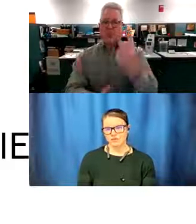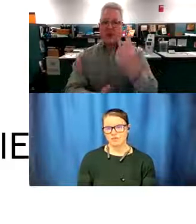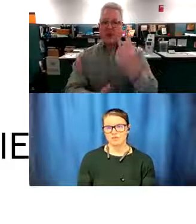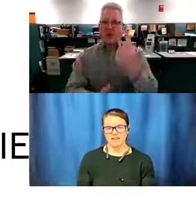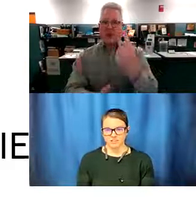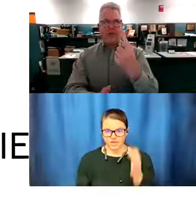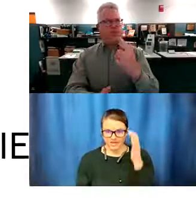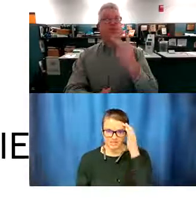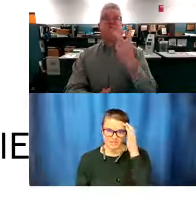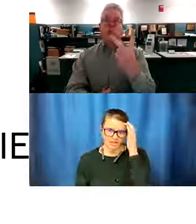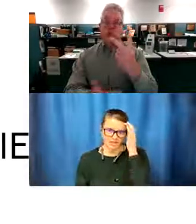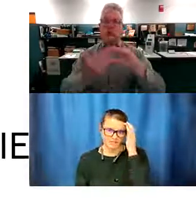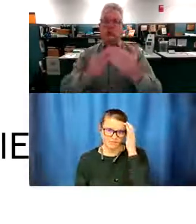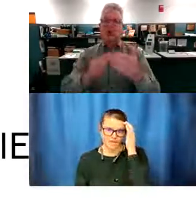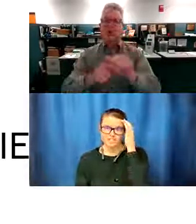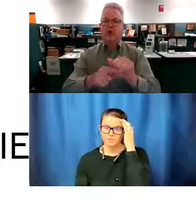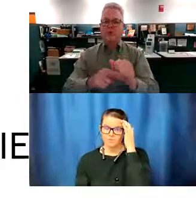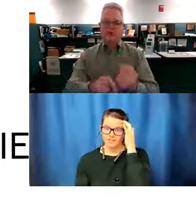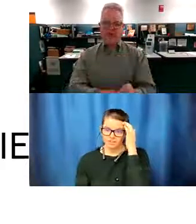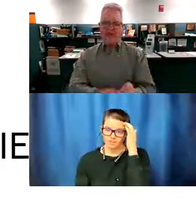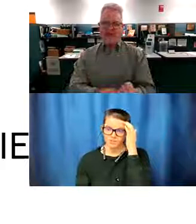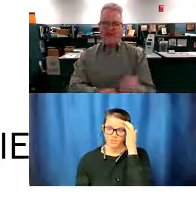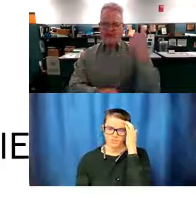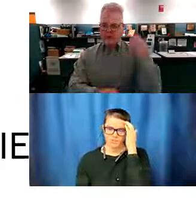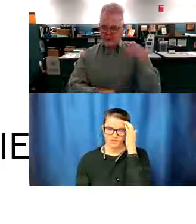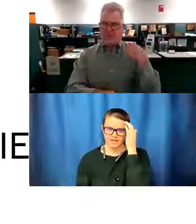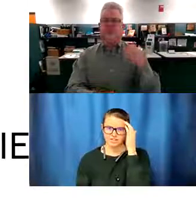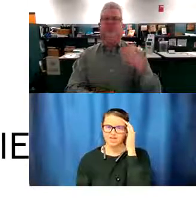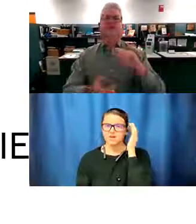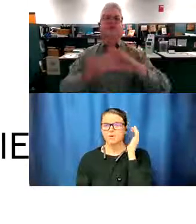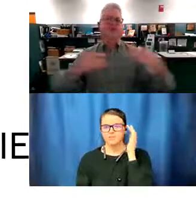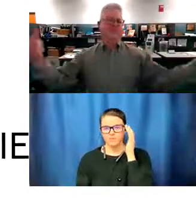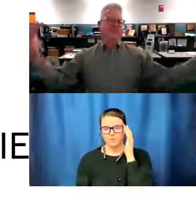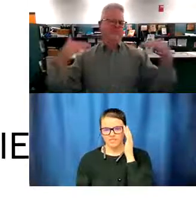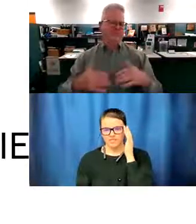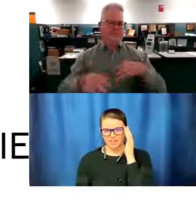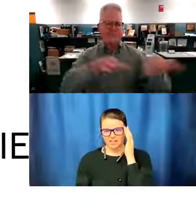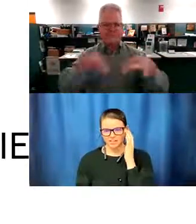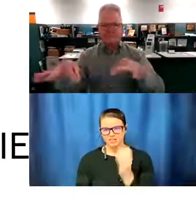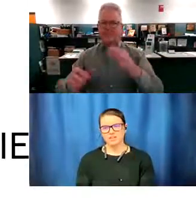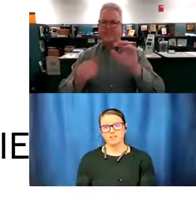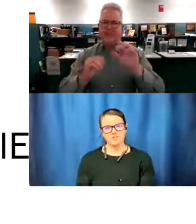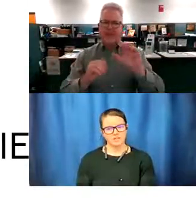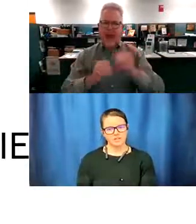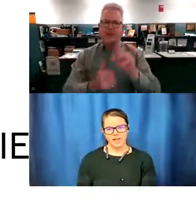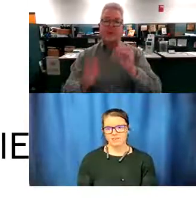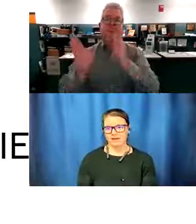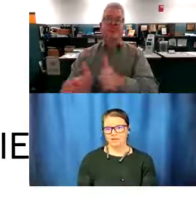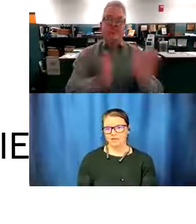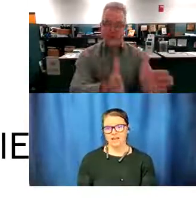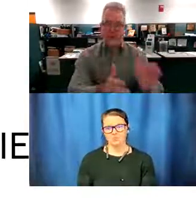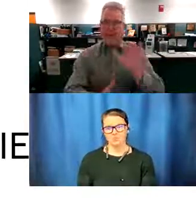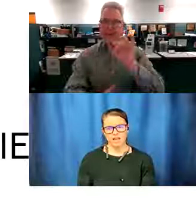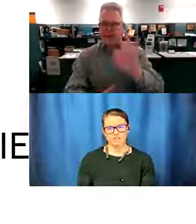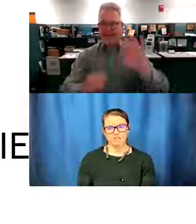training, we provided trainings. Actually, we provided 2 community trainings. One of them was last year. The community came